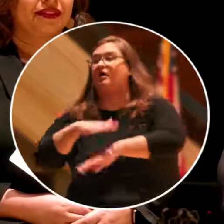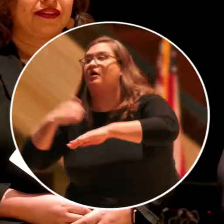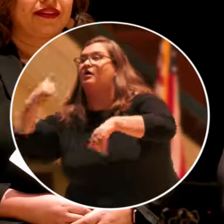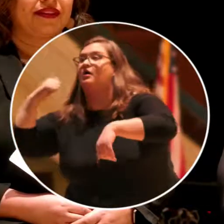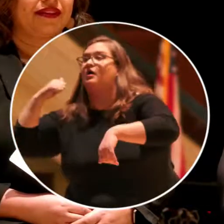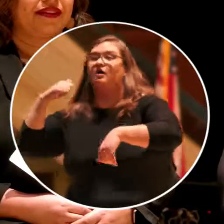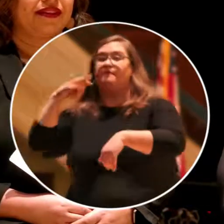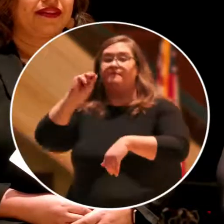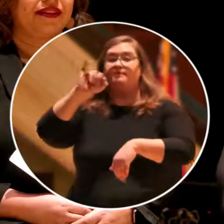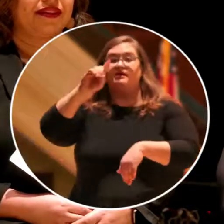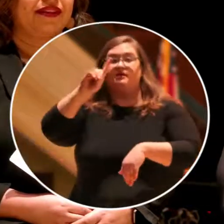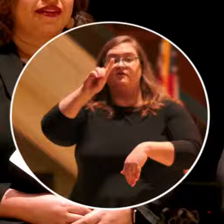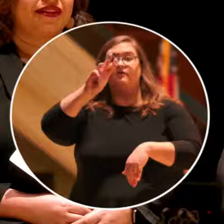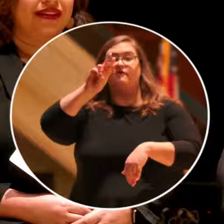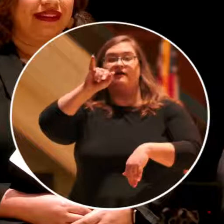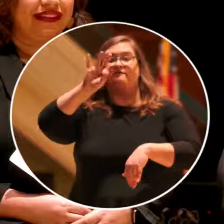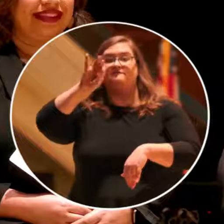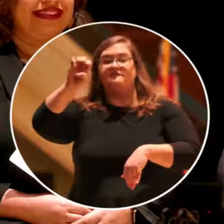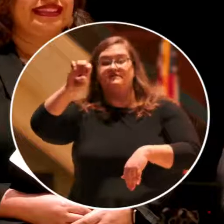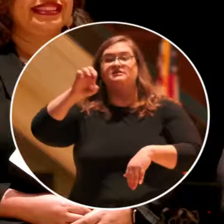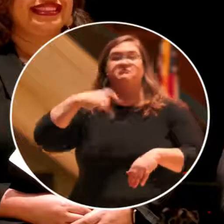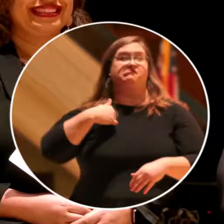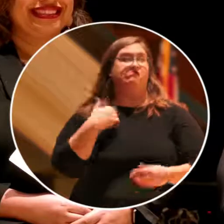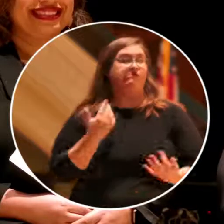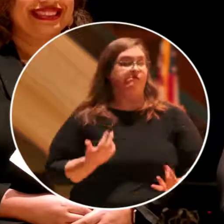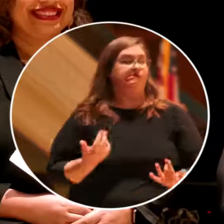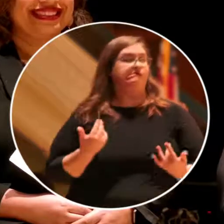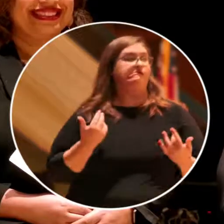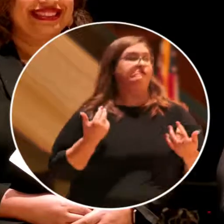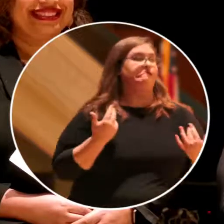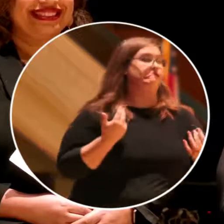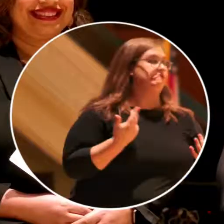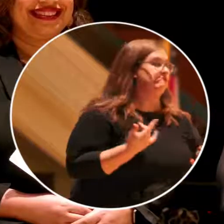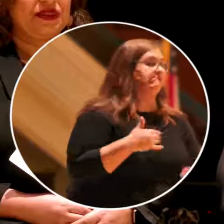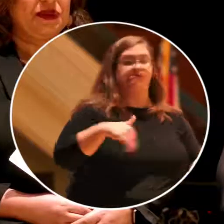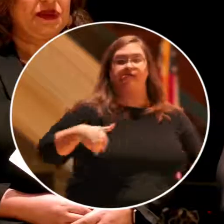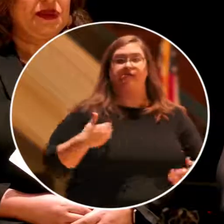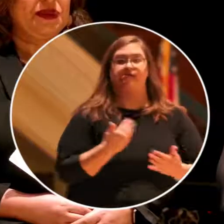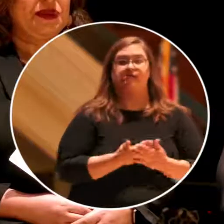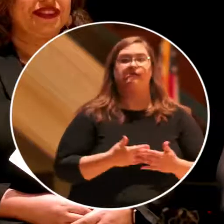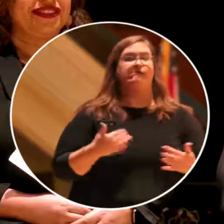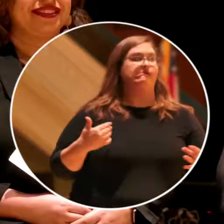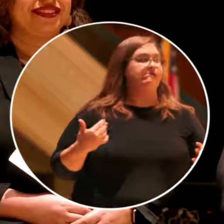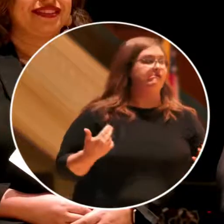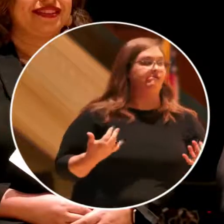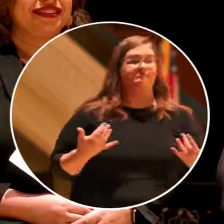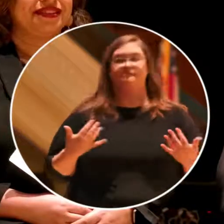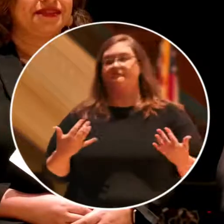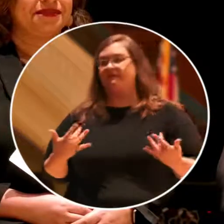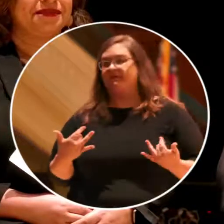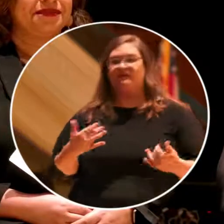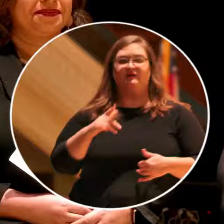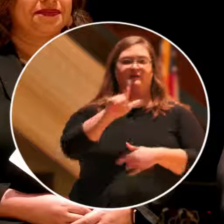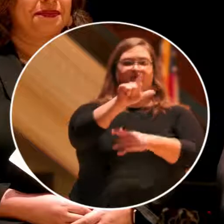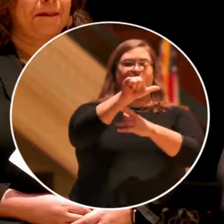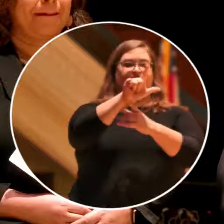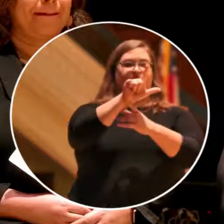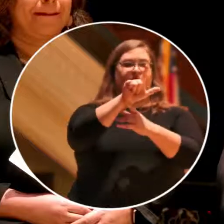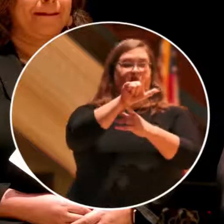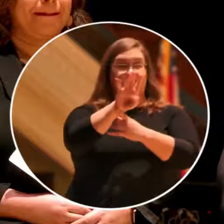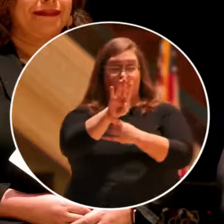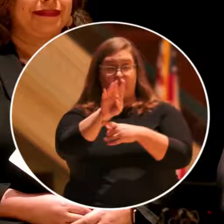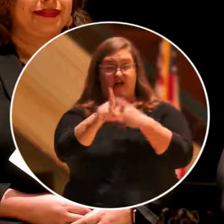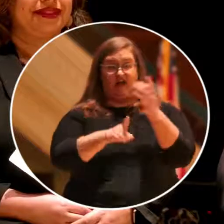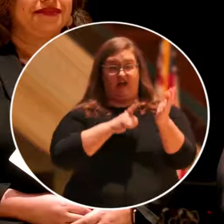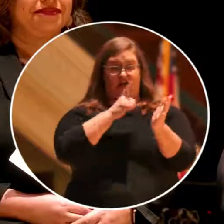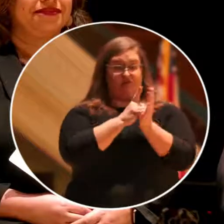just waited, and waited, and waited. After 24 hours with